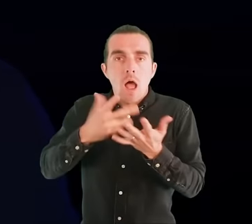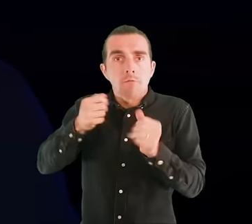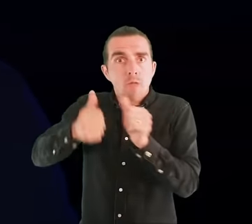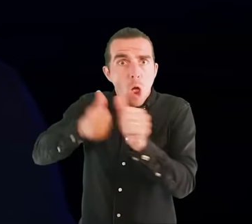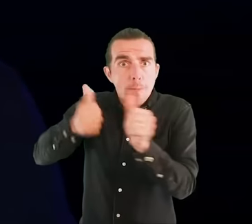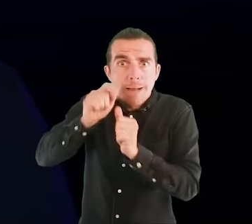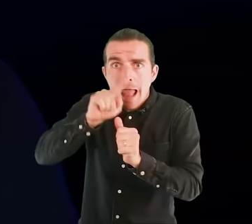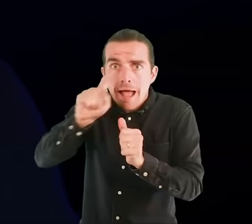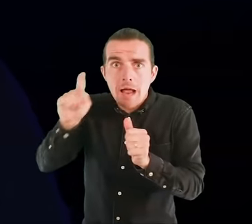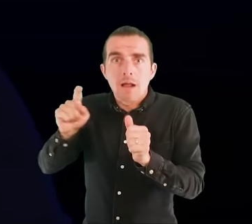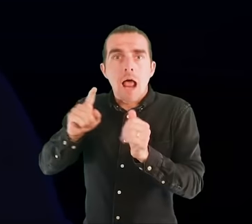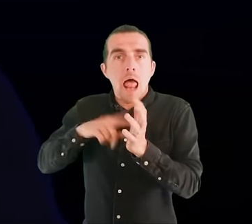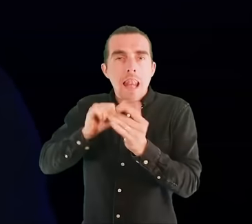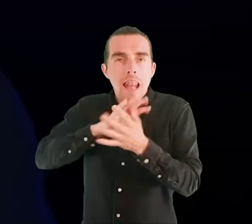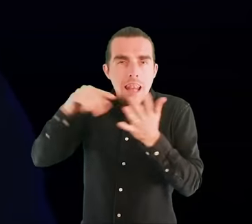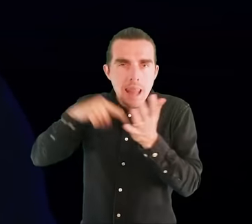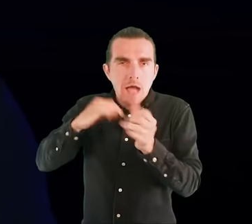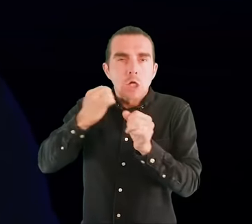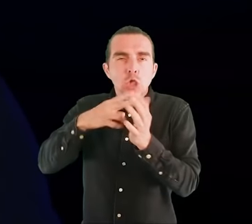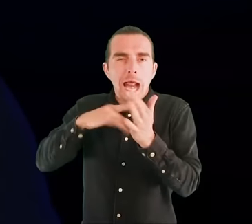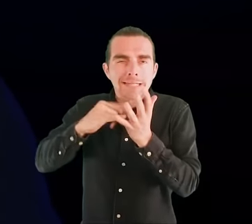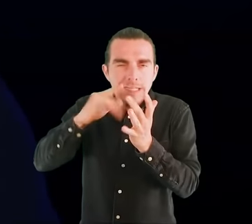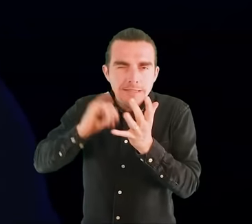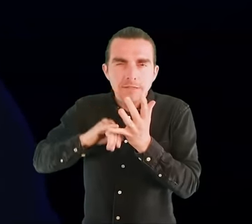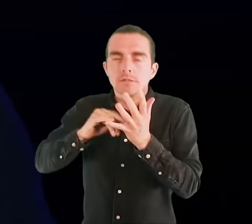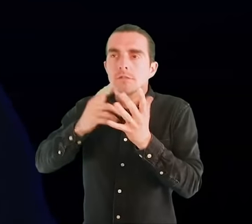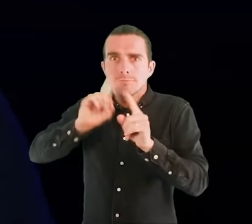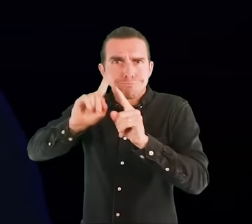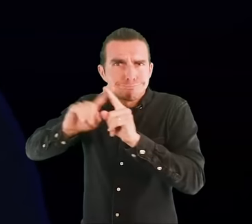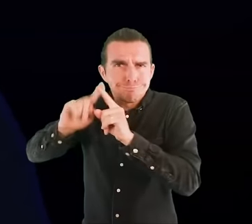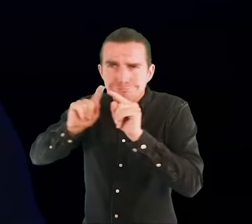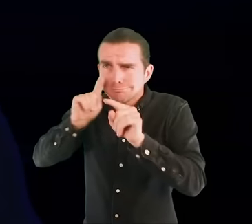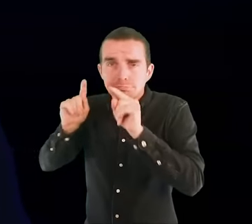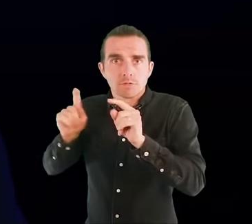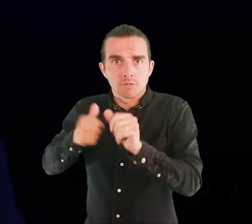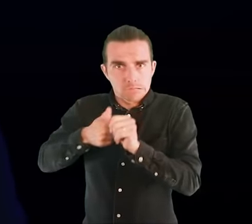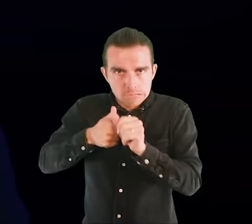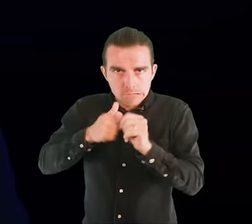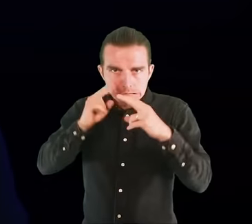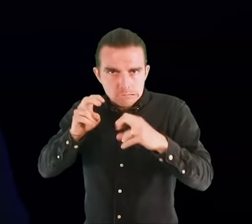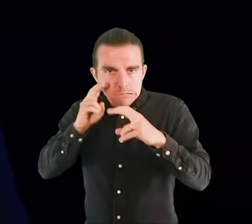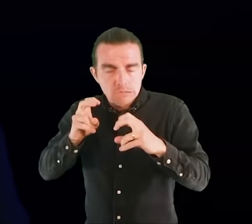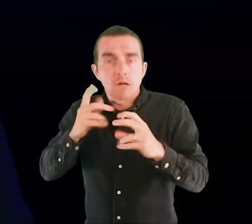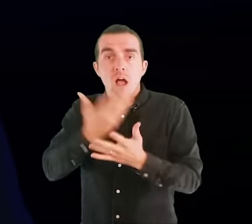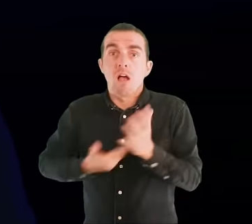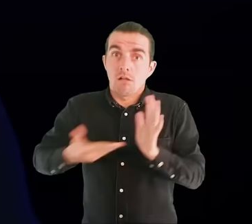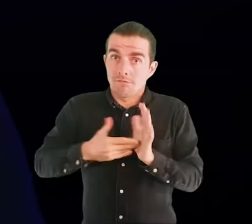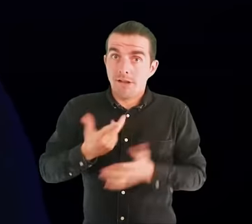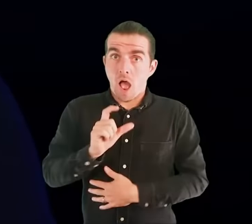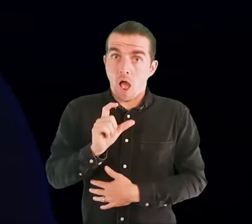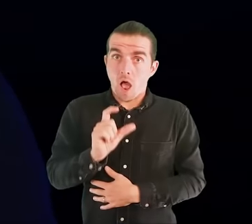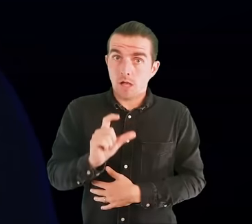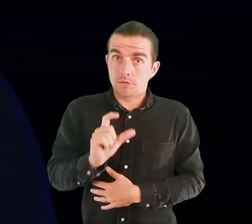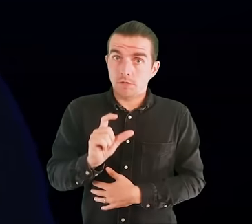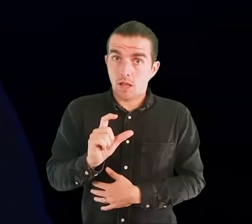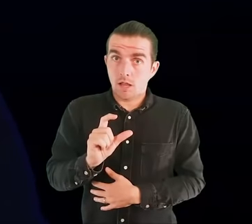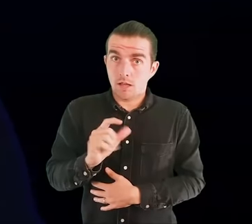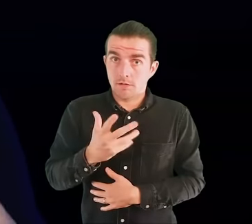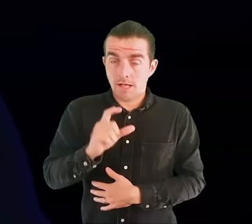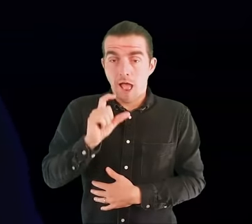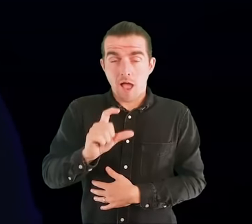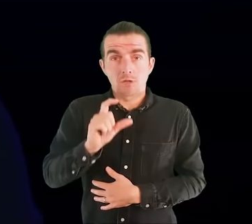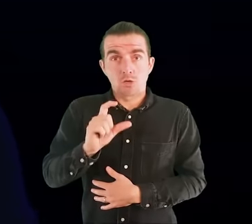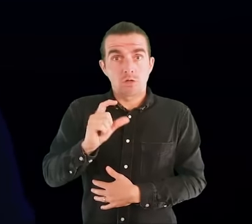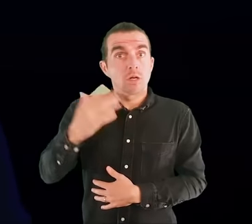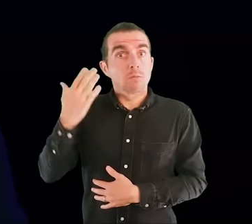death. People were so terrified of it that they were delaying their cancer screening. Because if they had it, there was